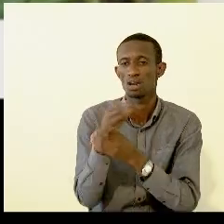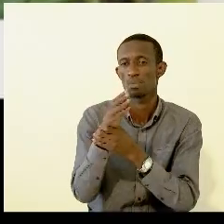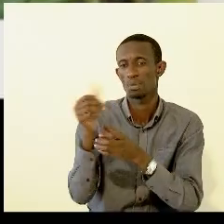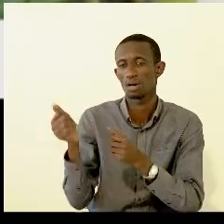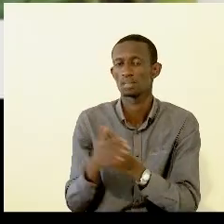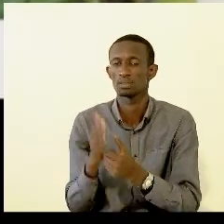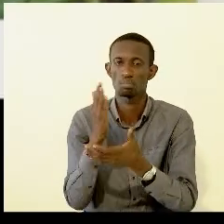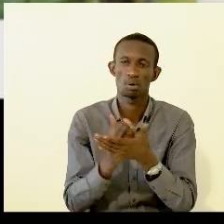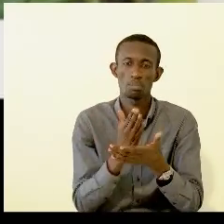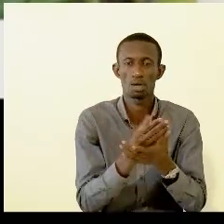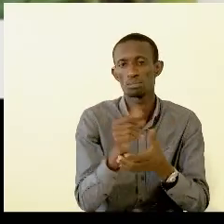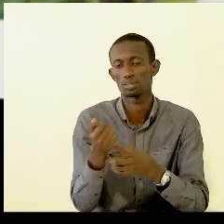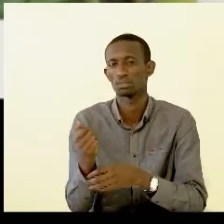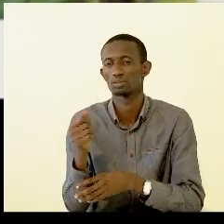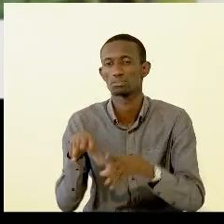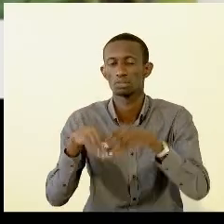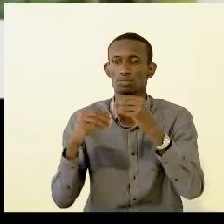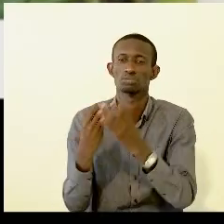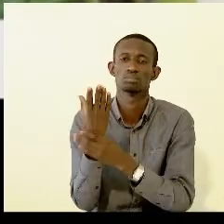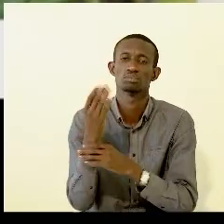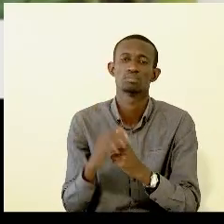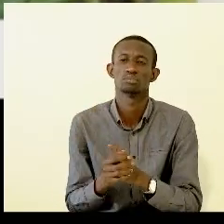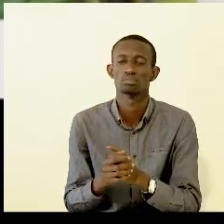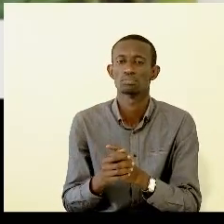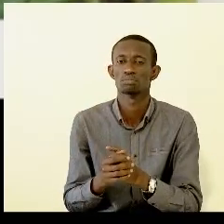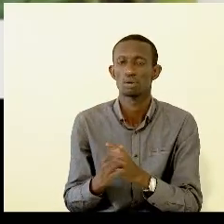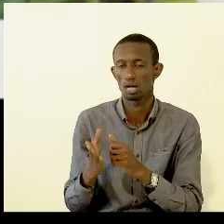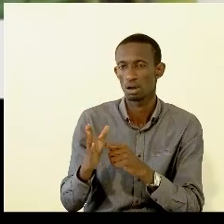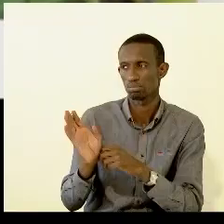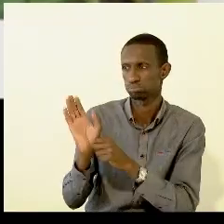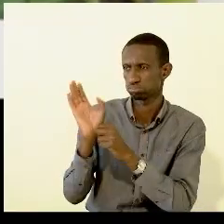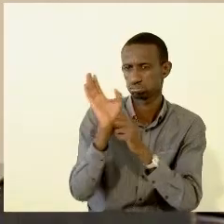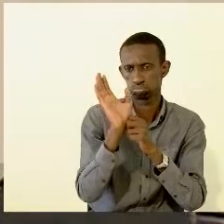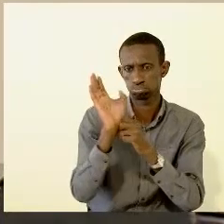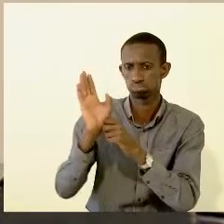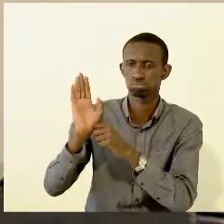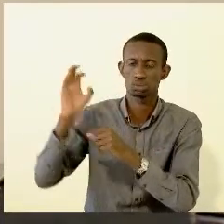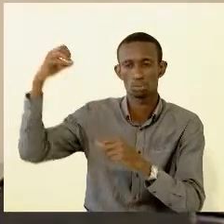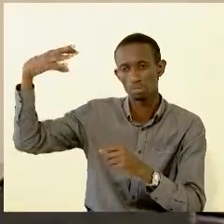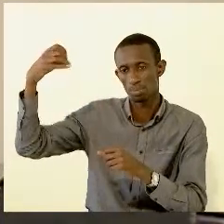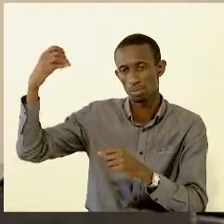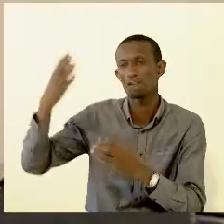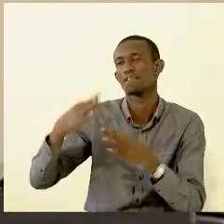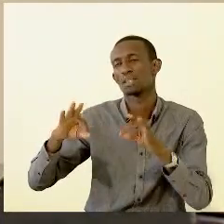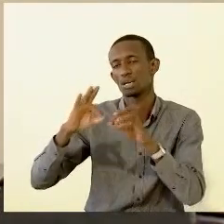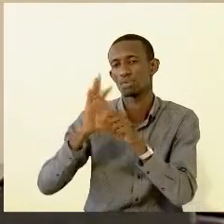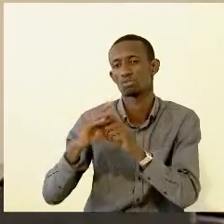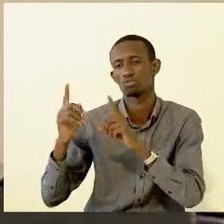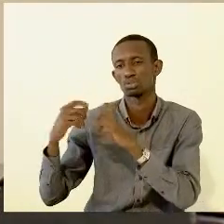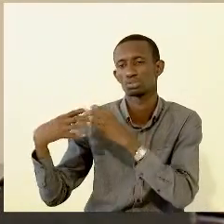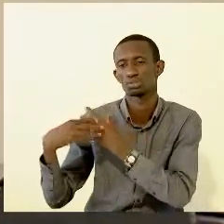other parts of the plant are exposed to sunlight which is needed for